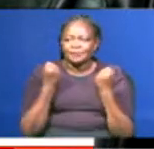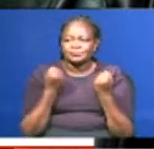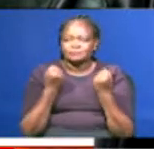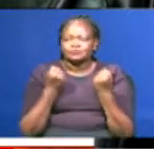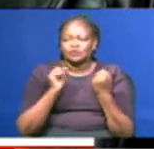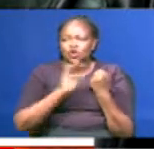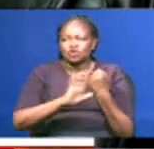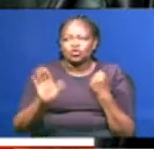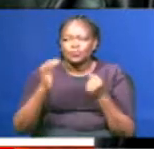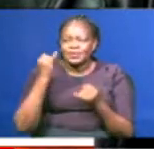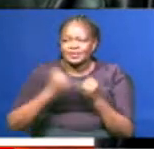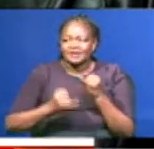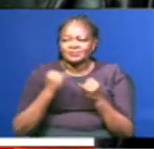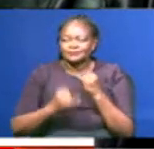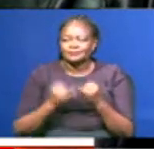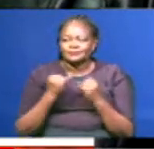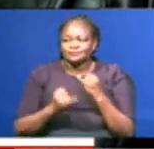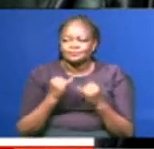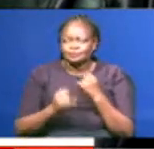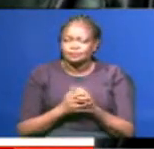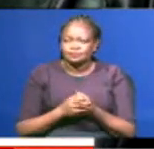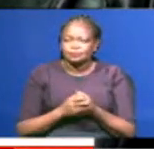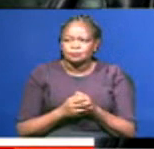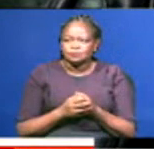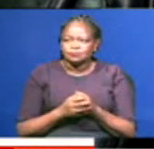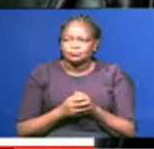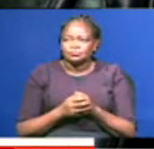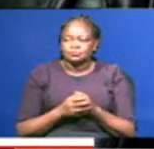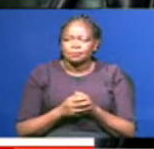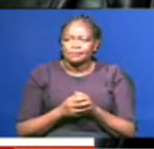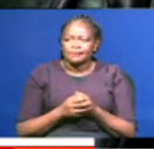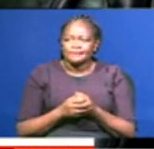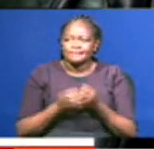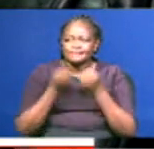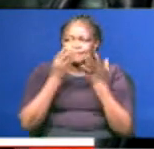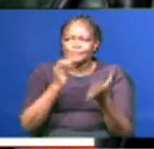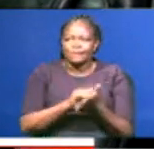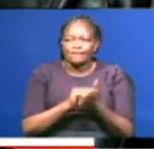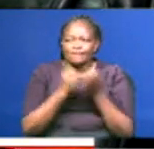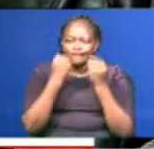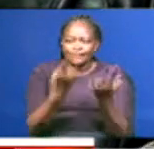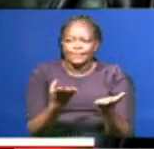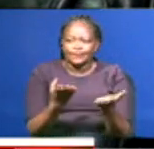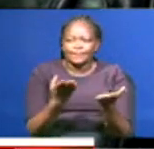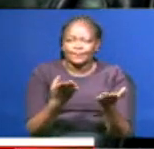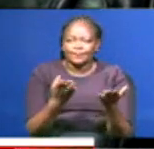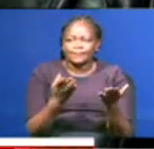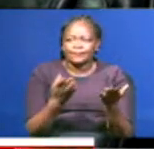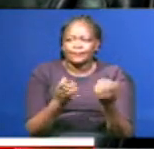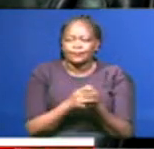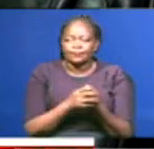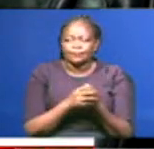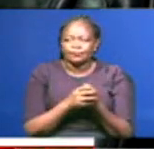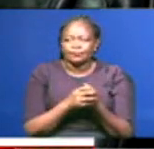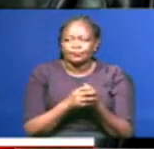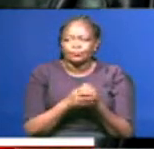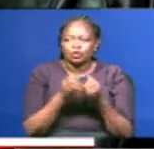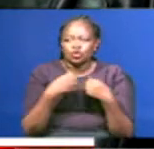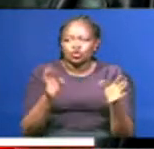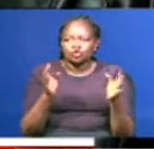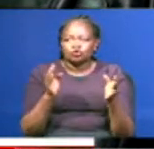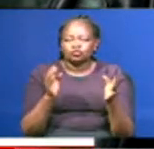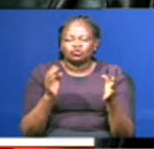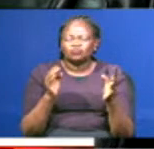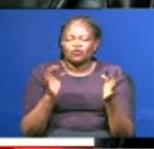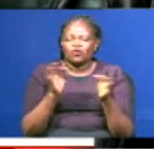the last information that we have provided as annexures. They were lost over time, and